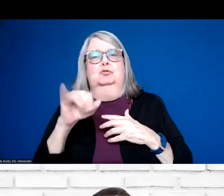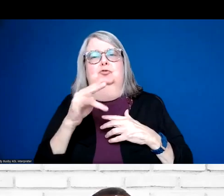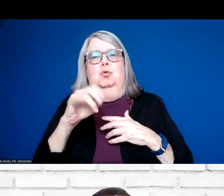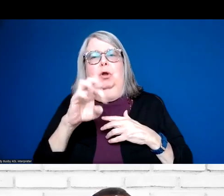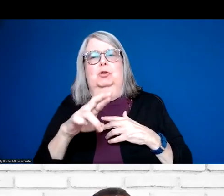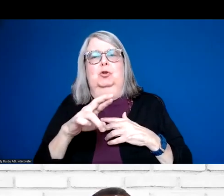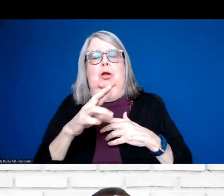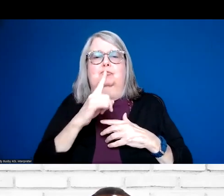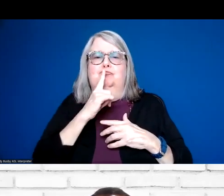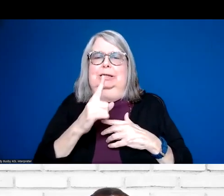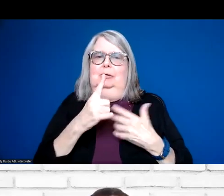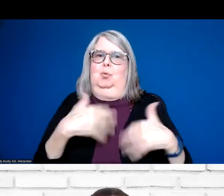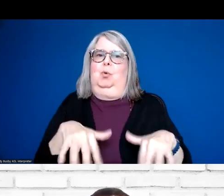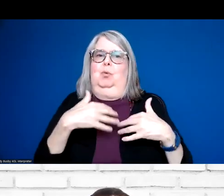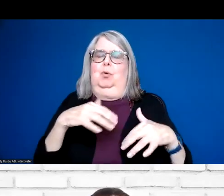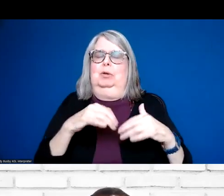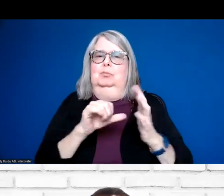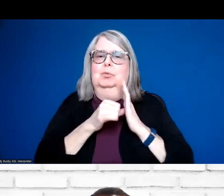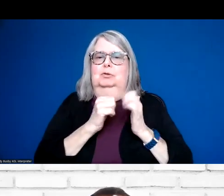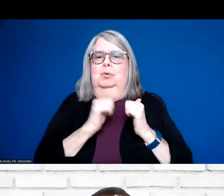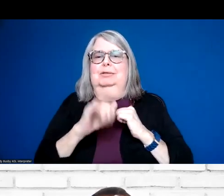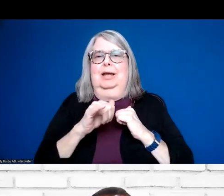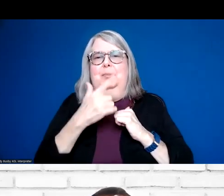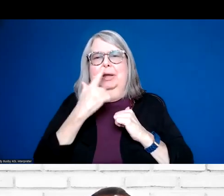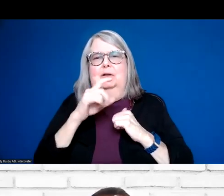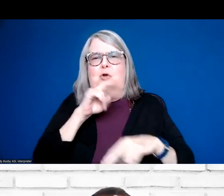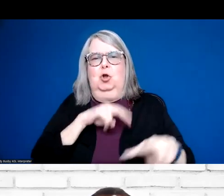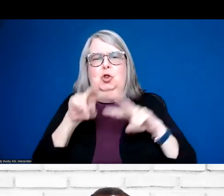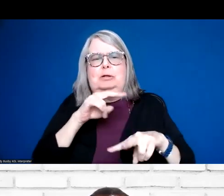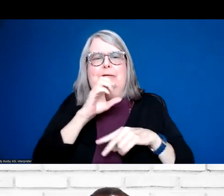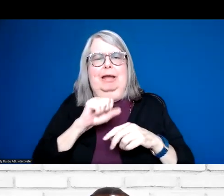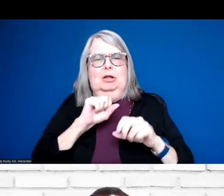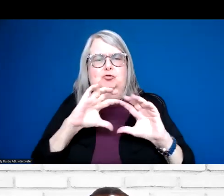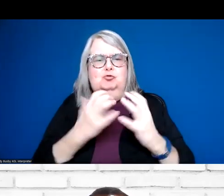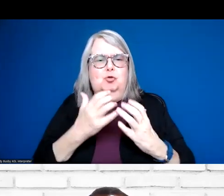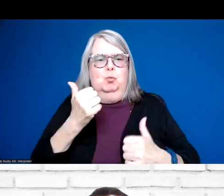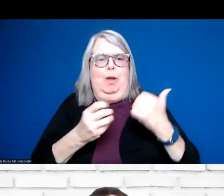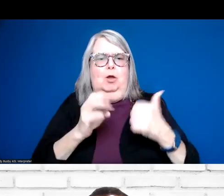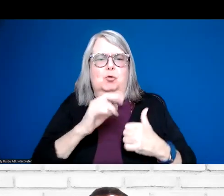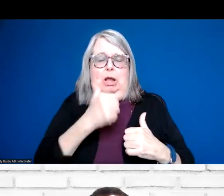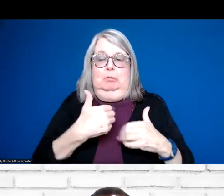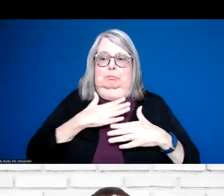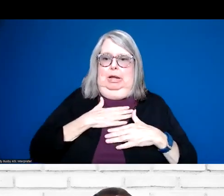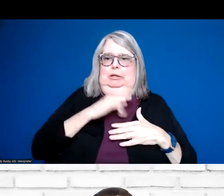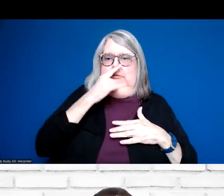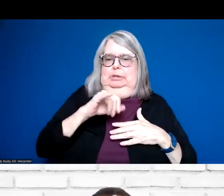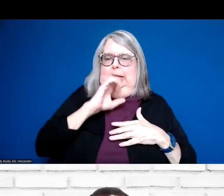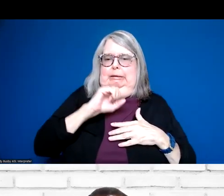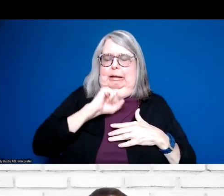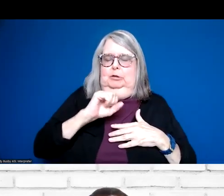intrigued with that. I think all of us are, because we're kind of looking at age groups, whether or not we have children that age or whether or not we